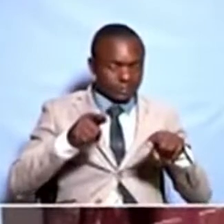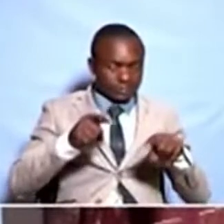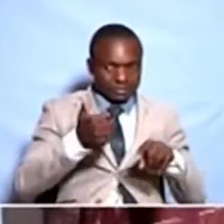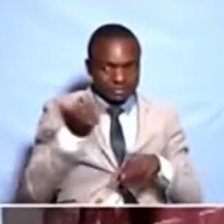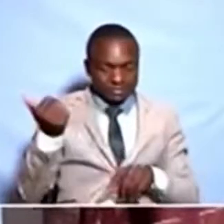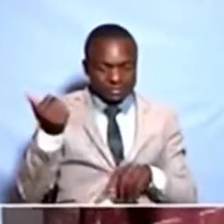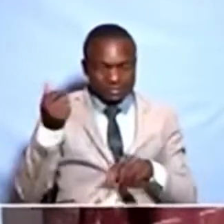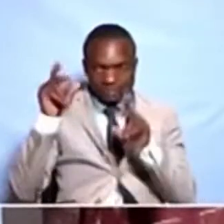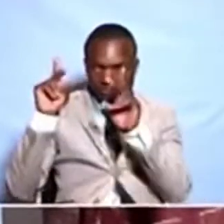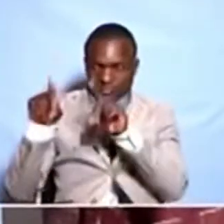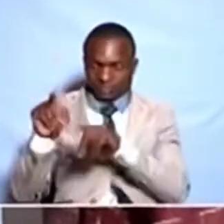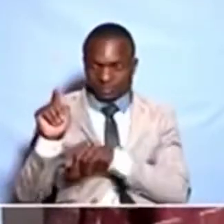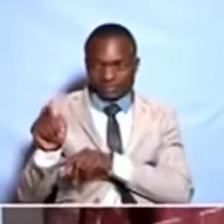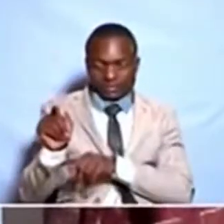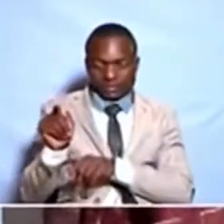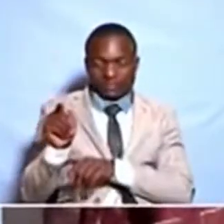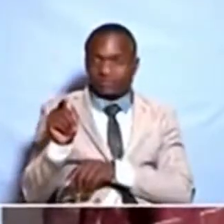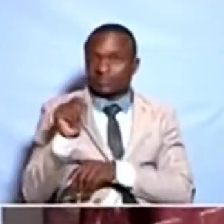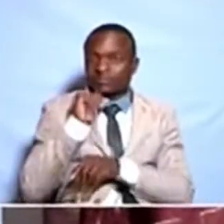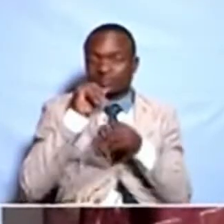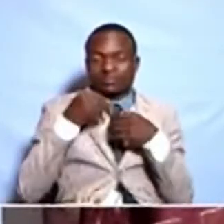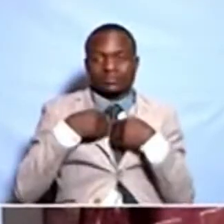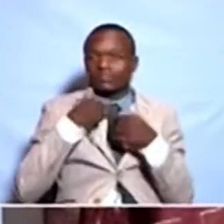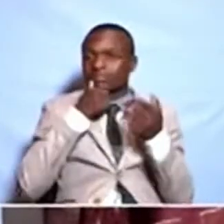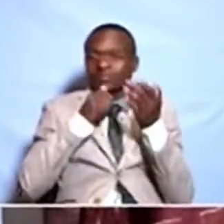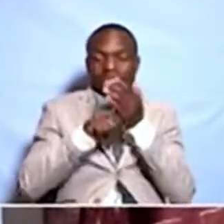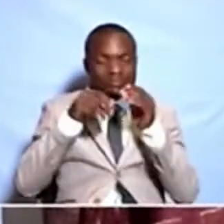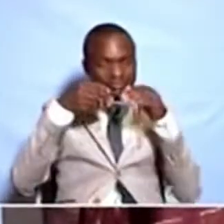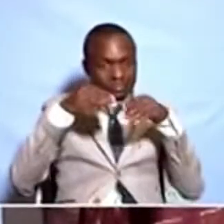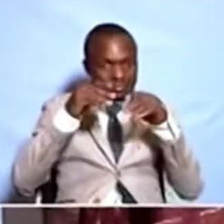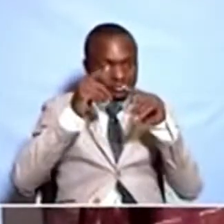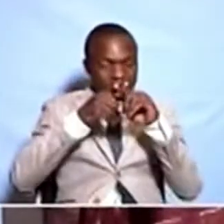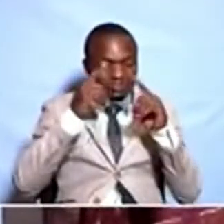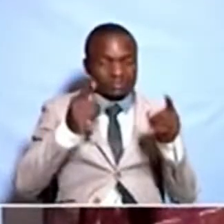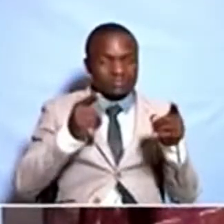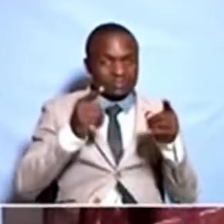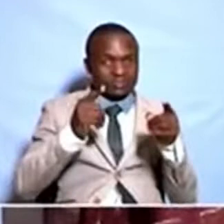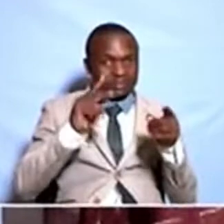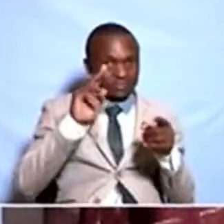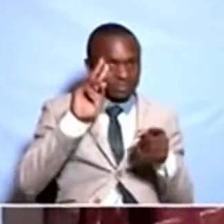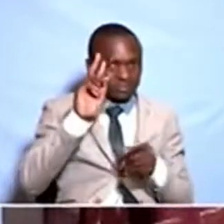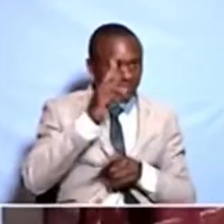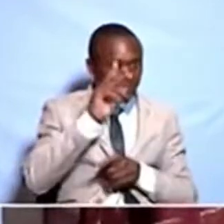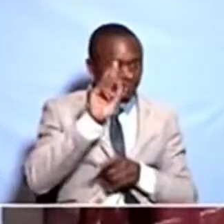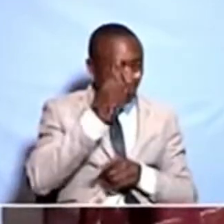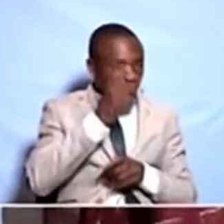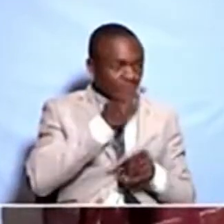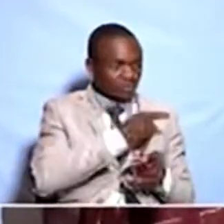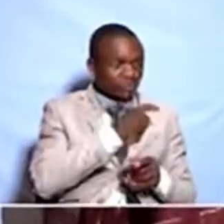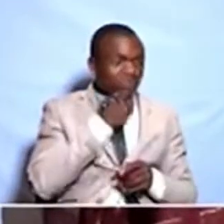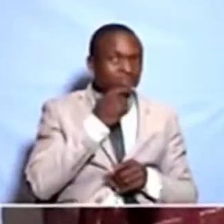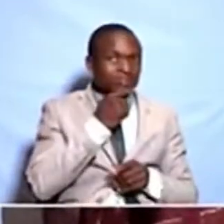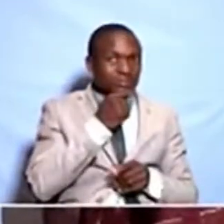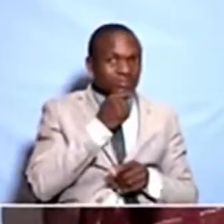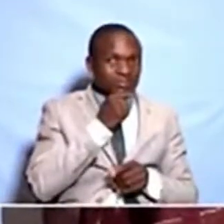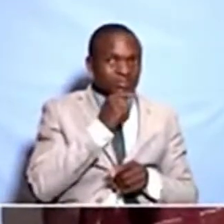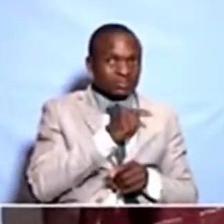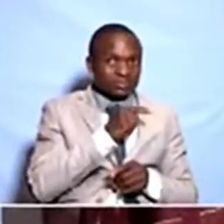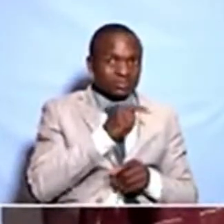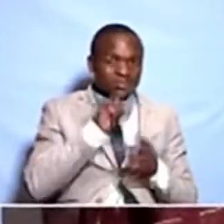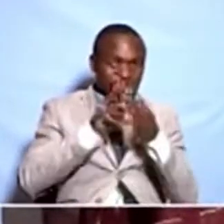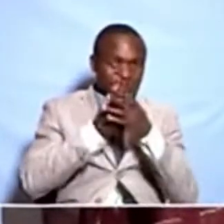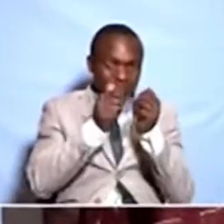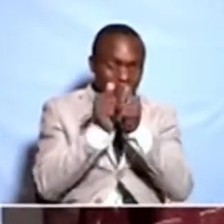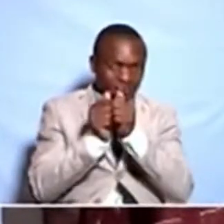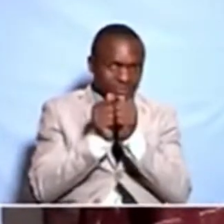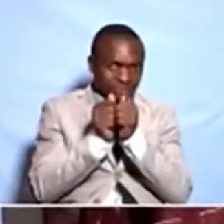person there's no letter of sale. But because in any case, to start with, before one decides